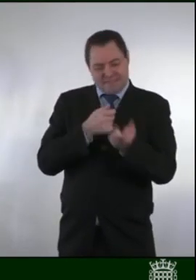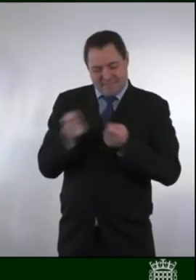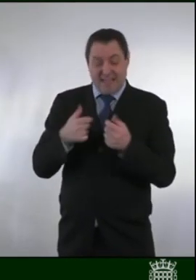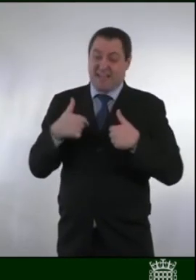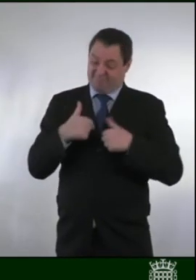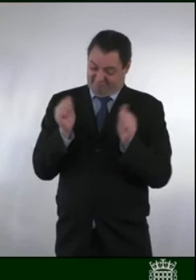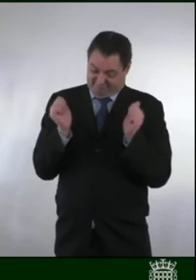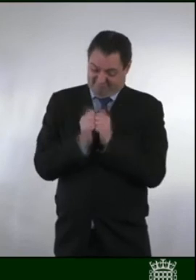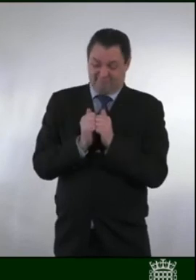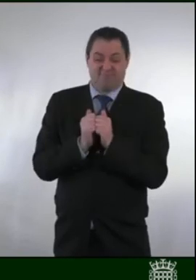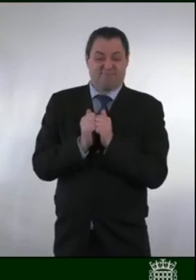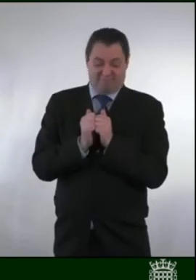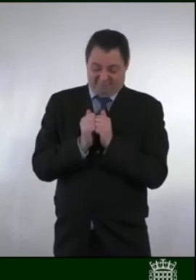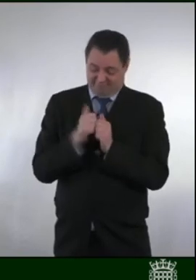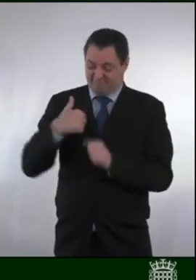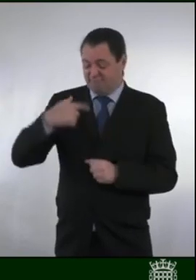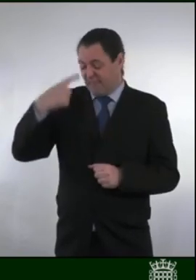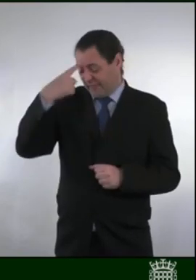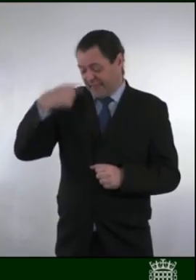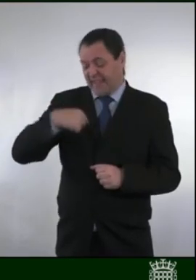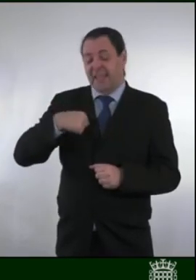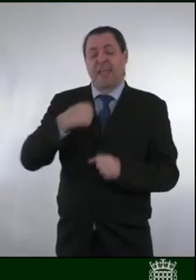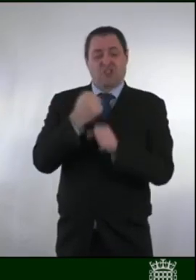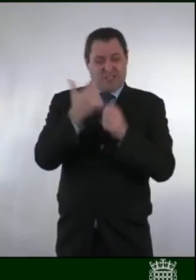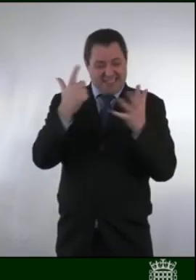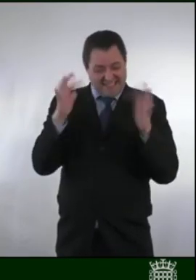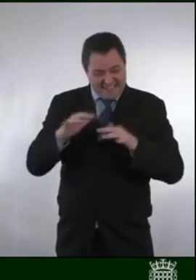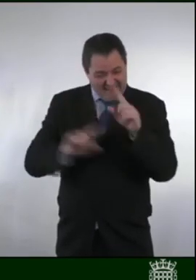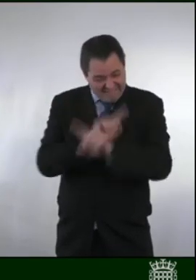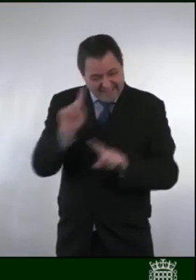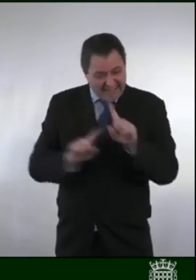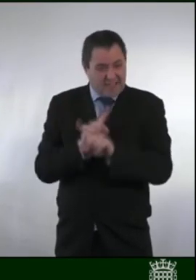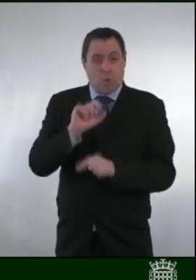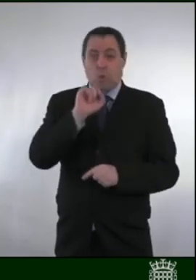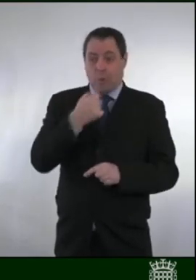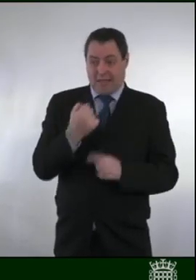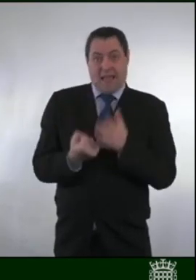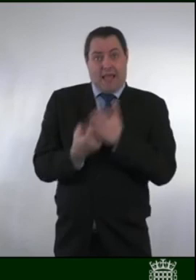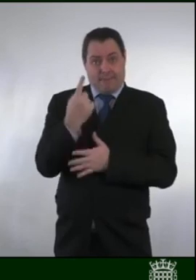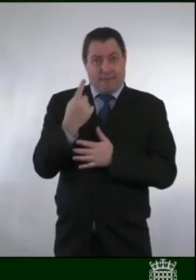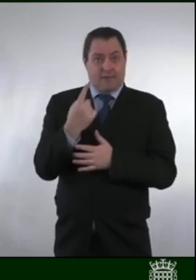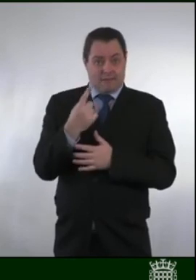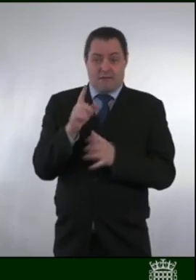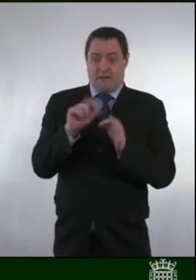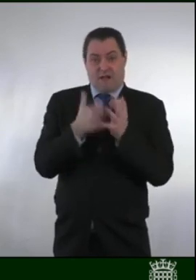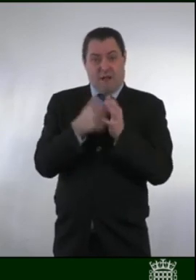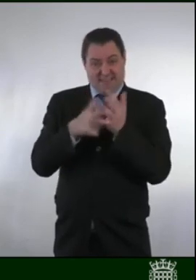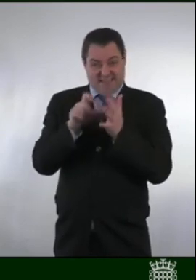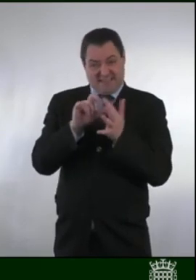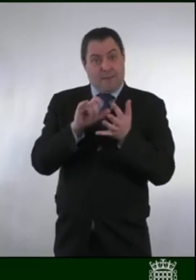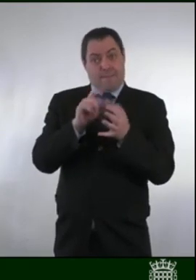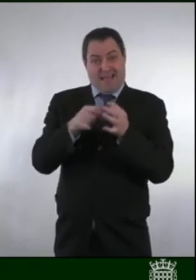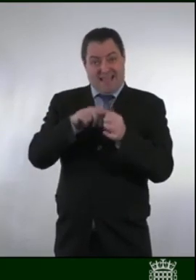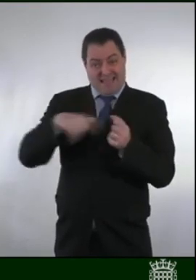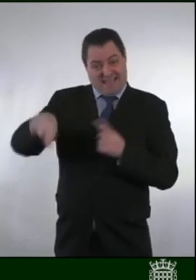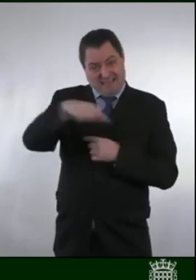and I believe that the G7 summit in Carbis Bay will not only be an opportunity to bring the